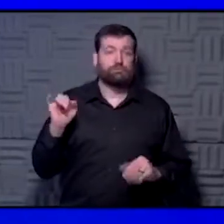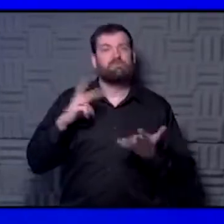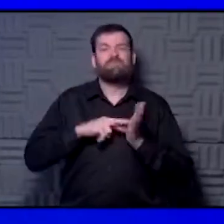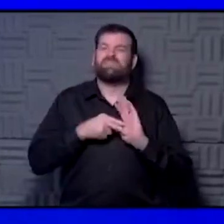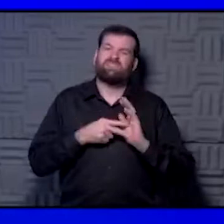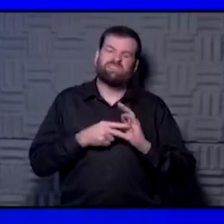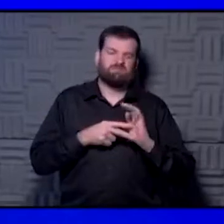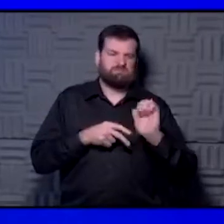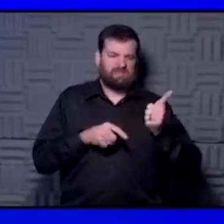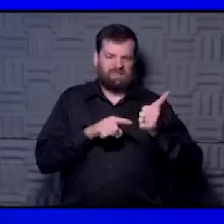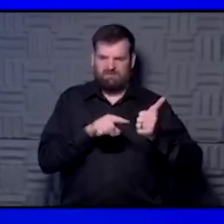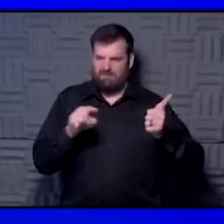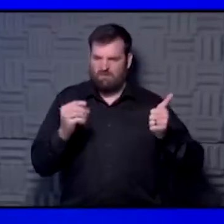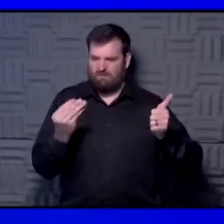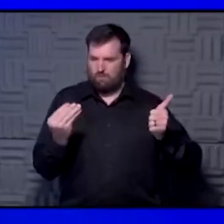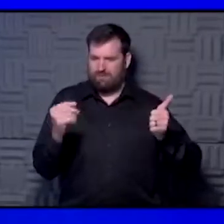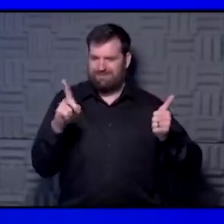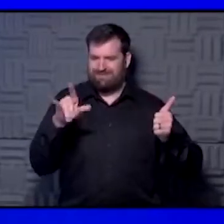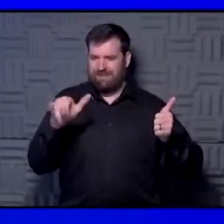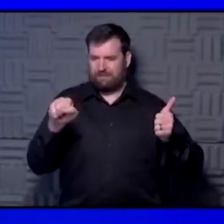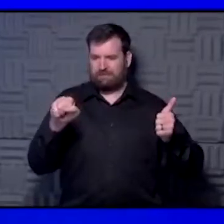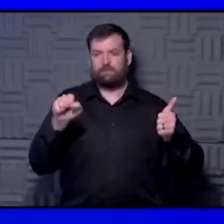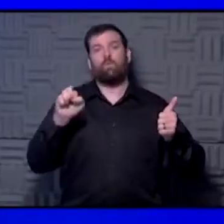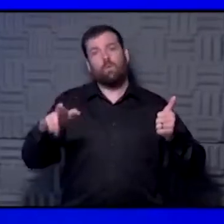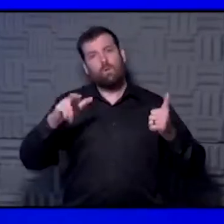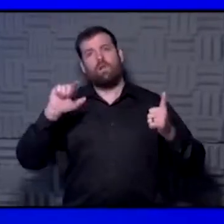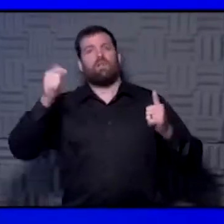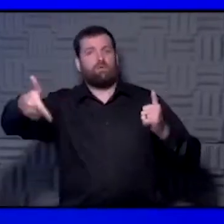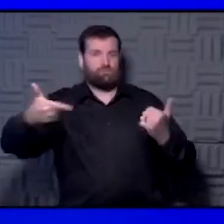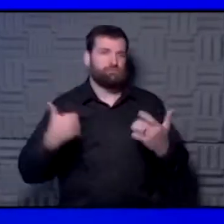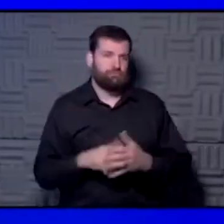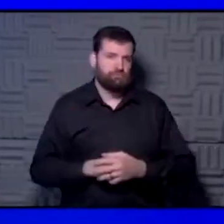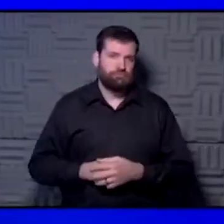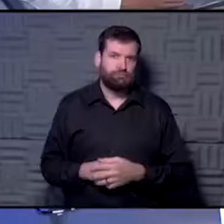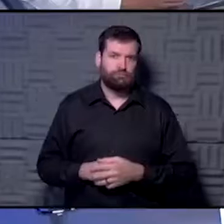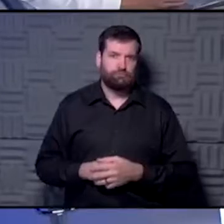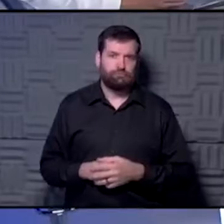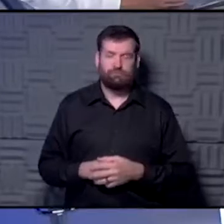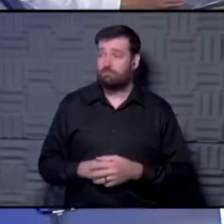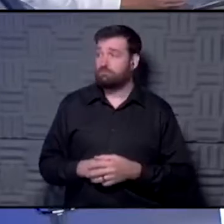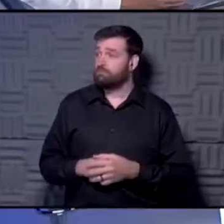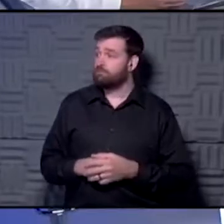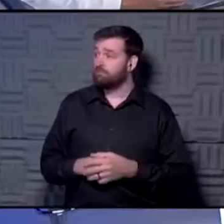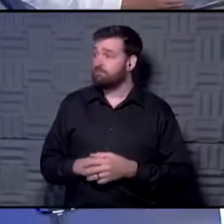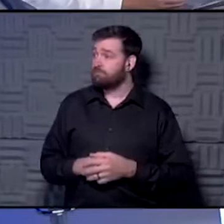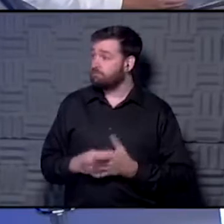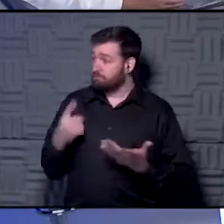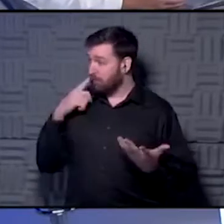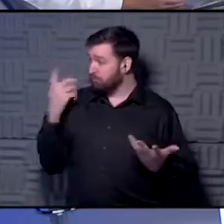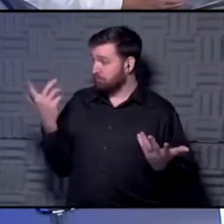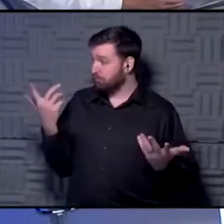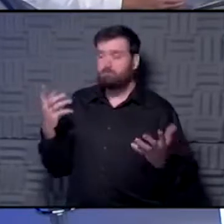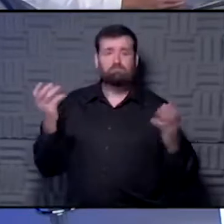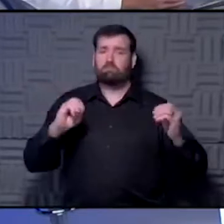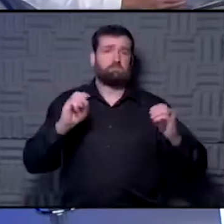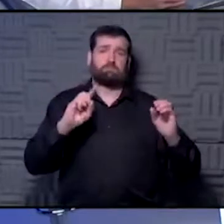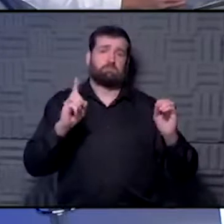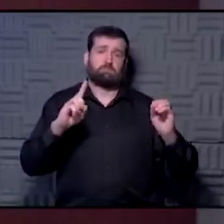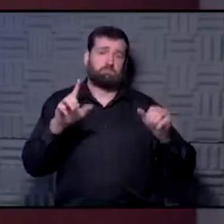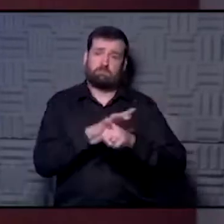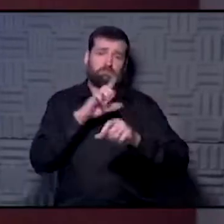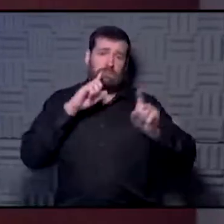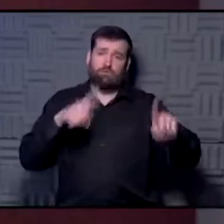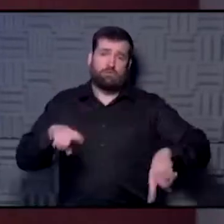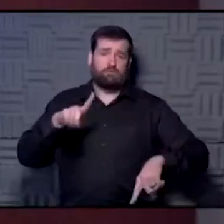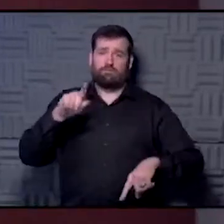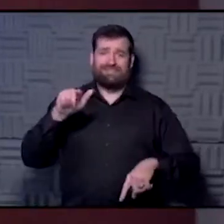10 to 14 day or after from your diagnosis or your symptom onset. Okay, thoughts? No, I completely agree with Dana.